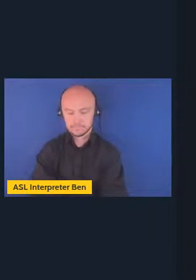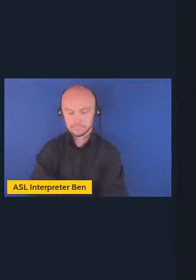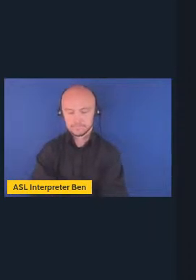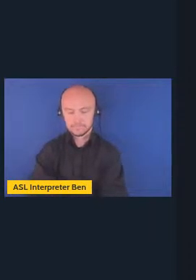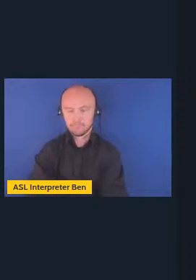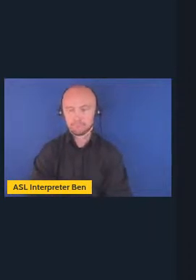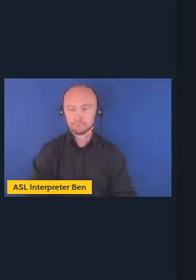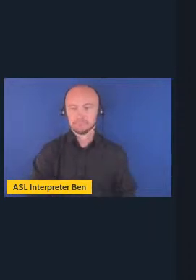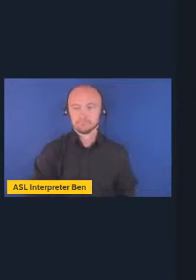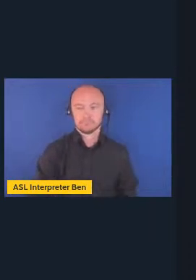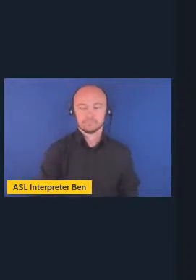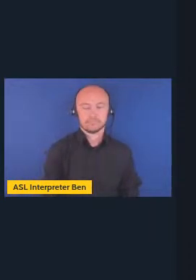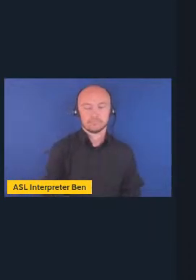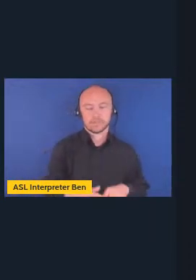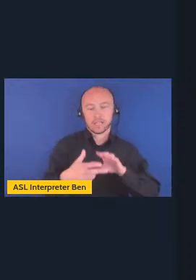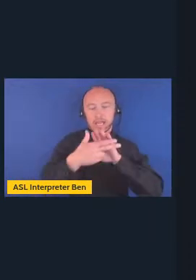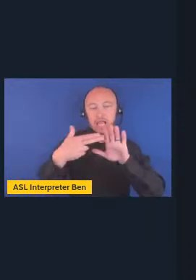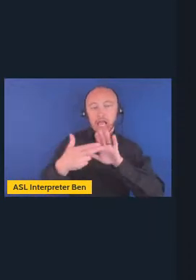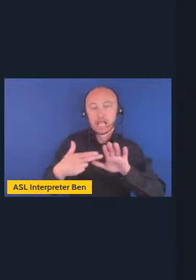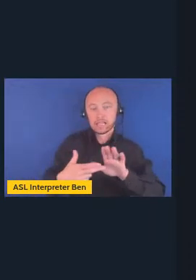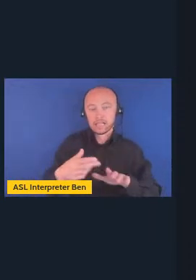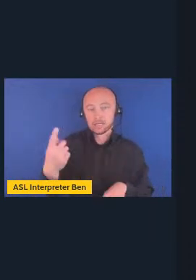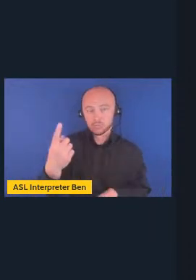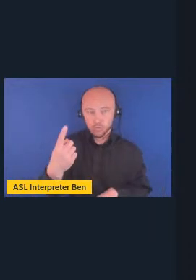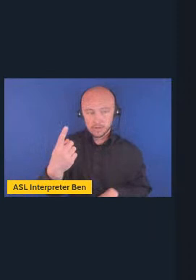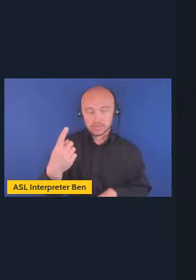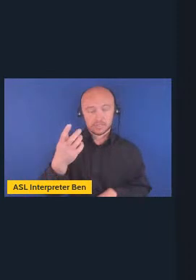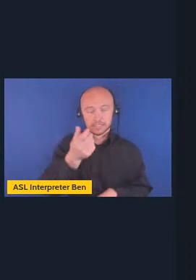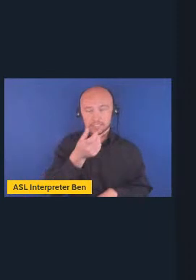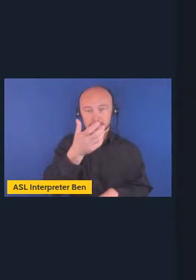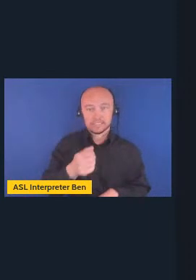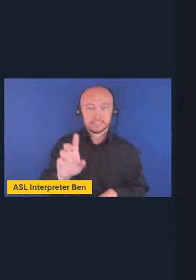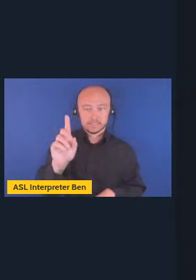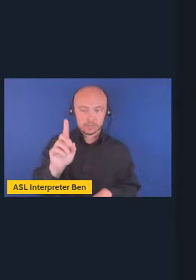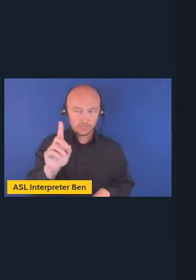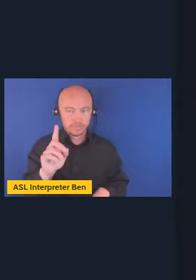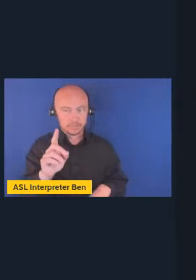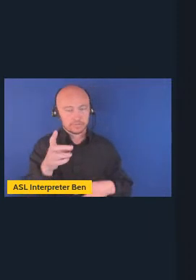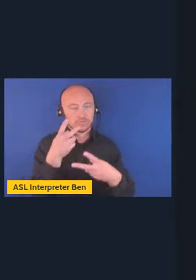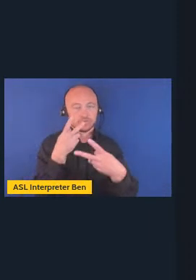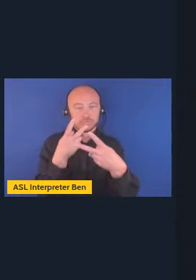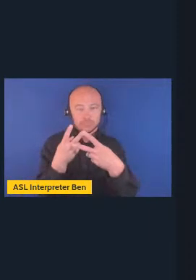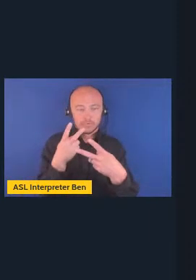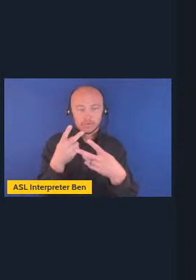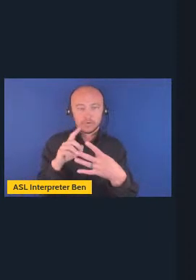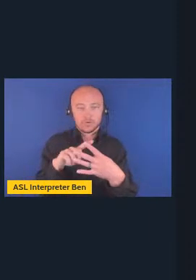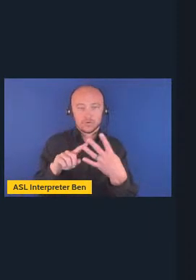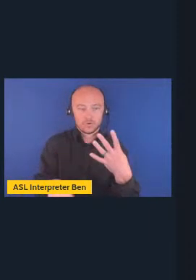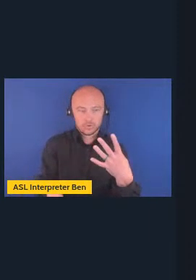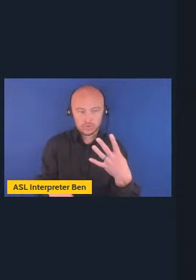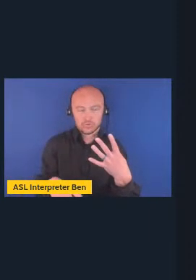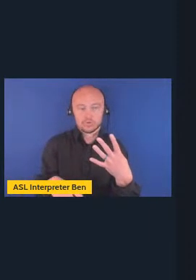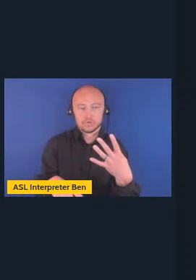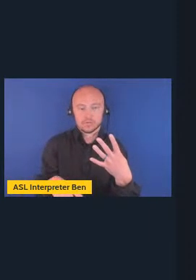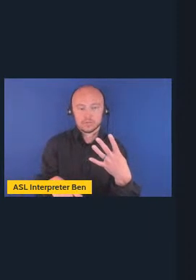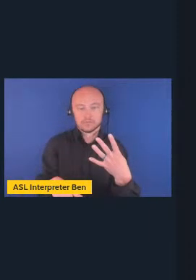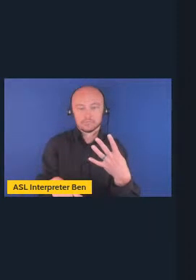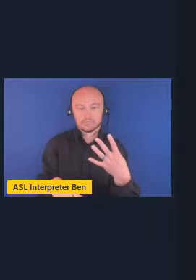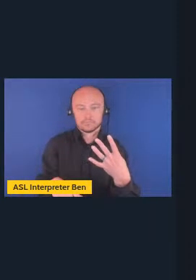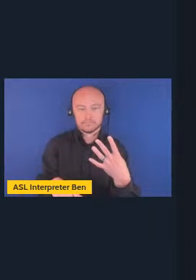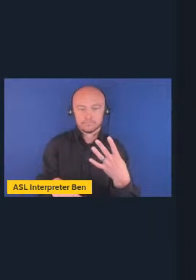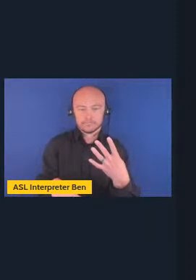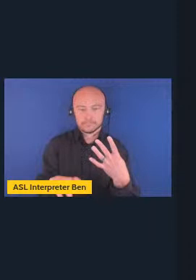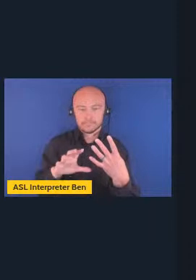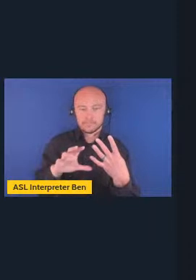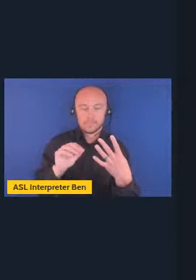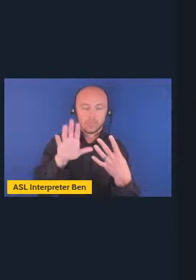Highlighted one will create ECS Anywhere pipeline stack, which will create the resources like